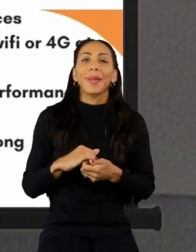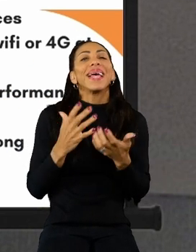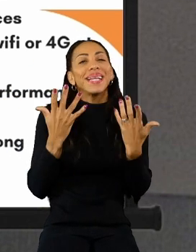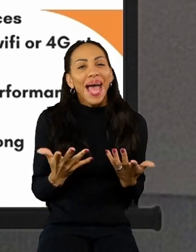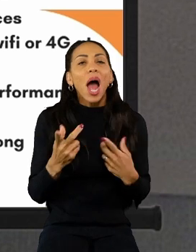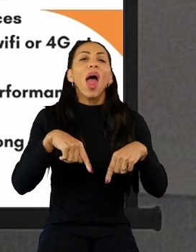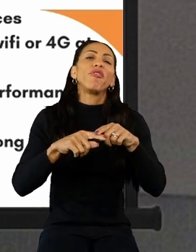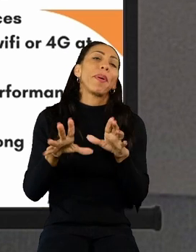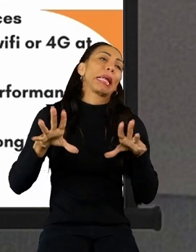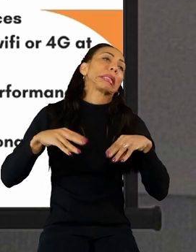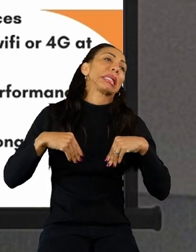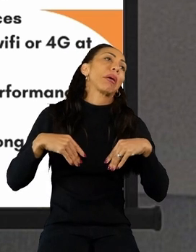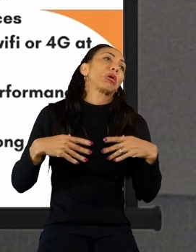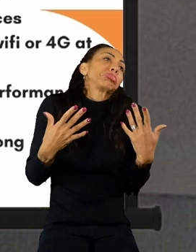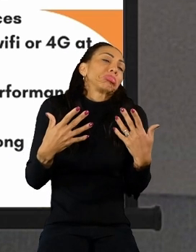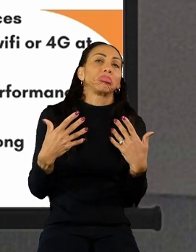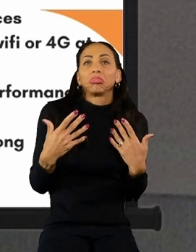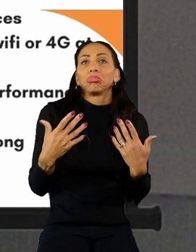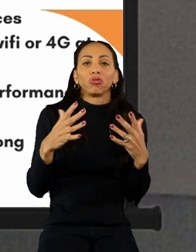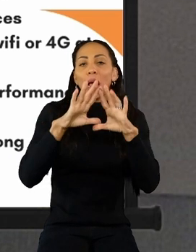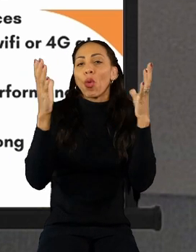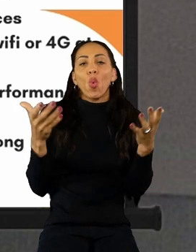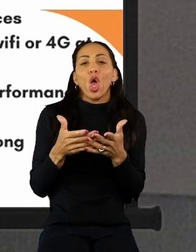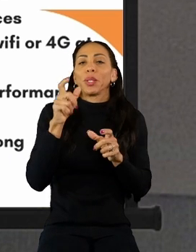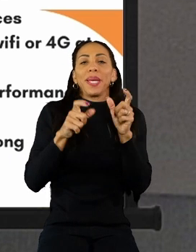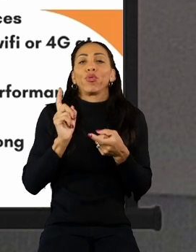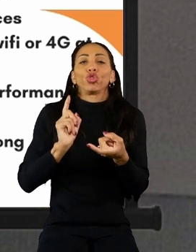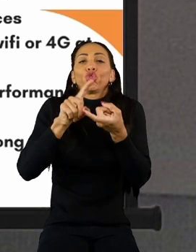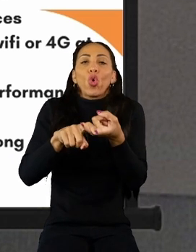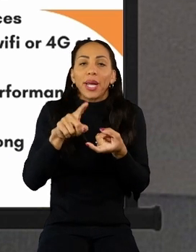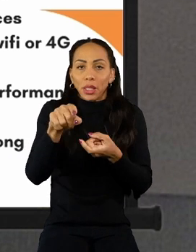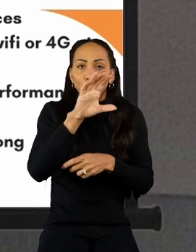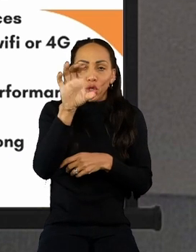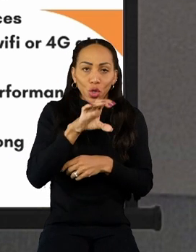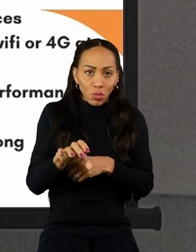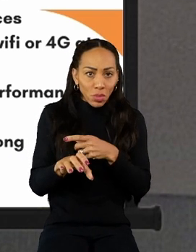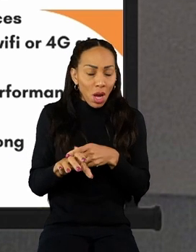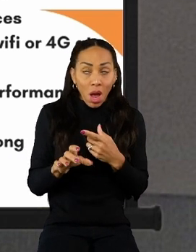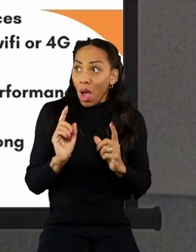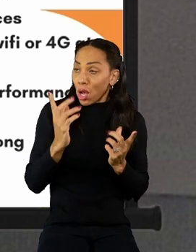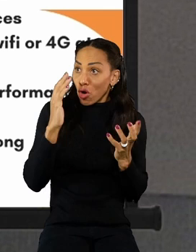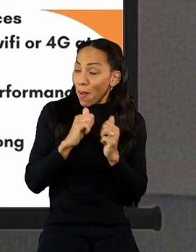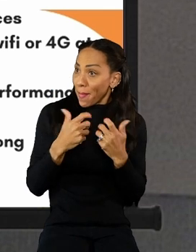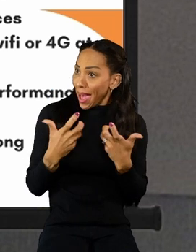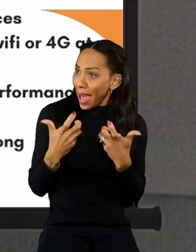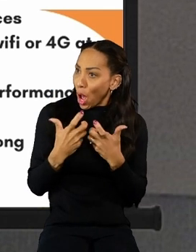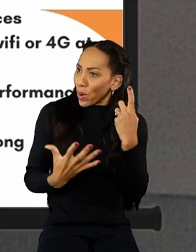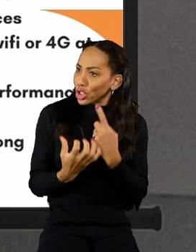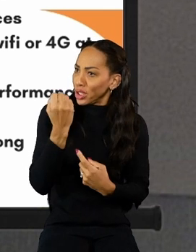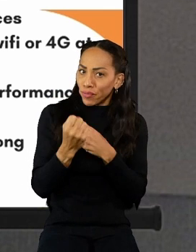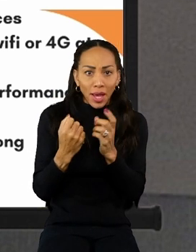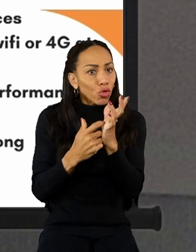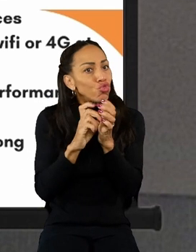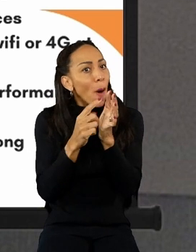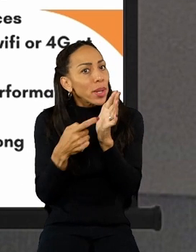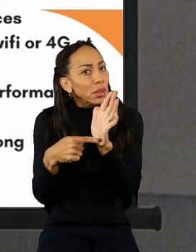time. I suppose it would be something that taken for granted now, people coming into a Zoom room to watch something. And I frankly